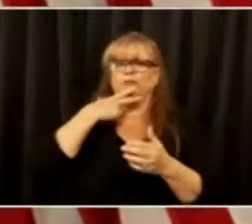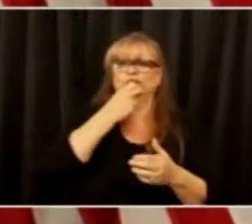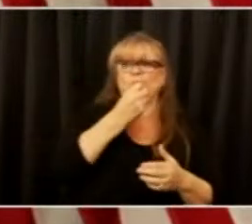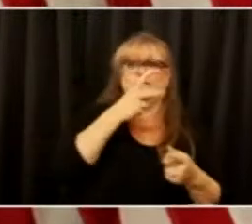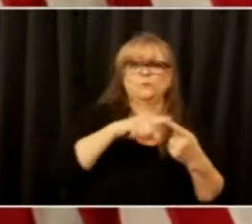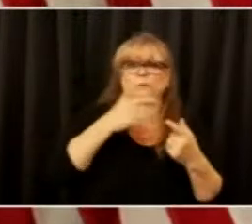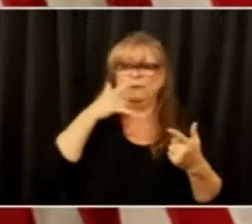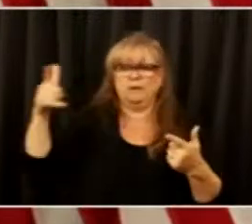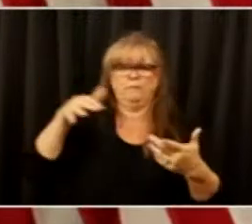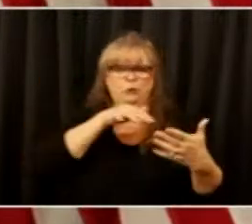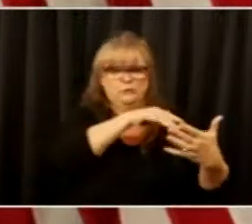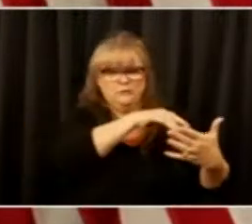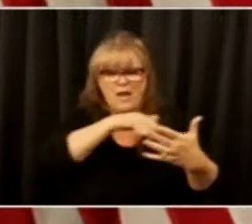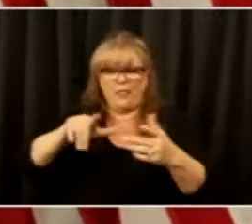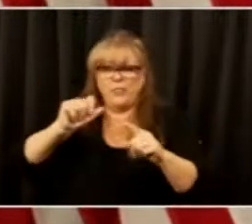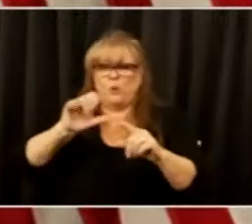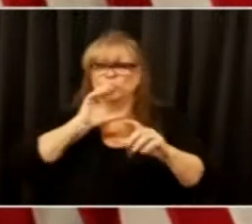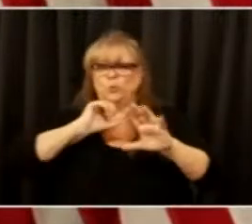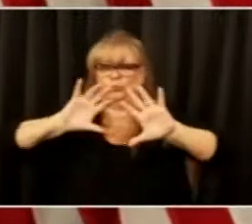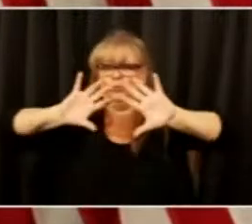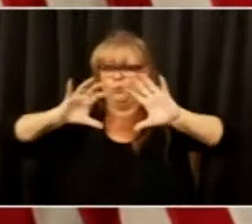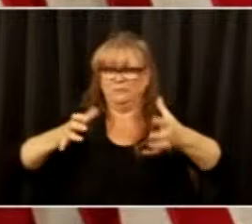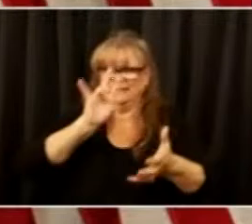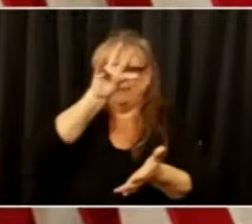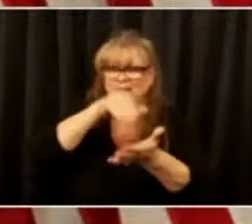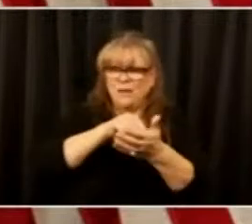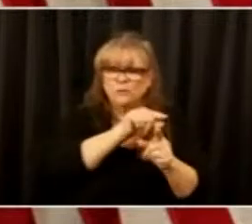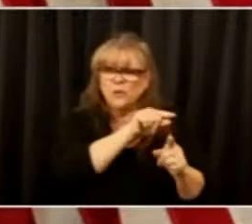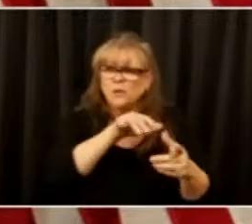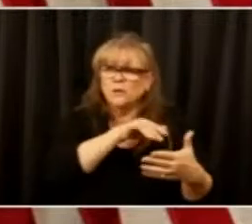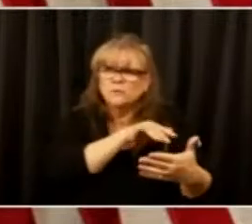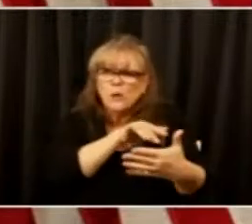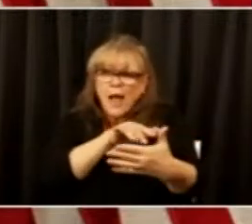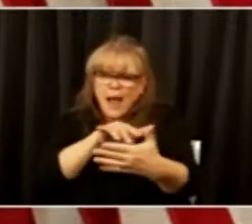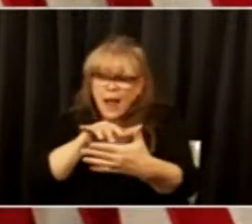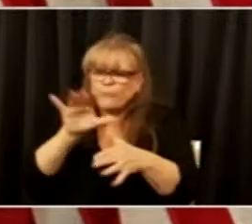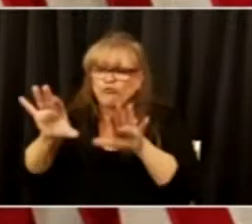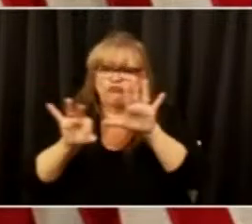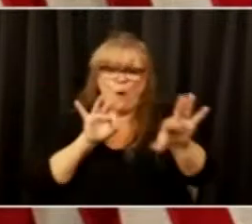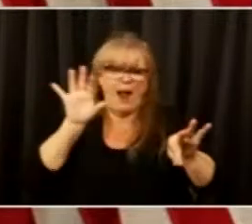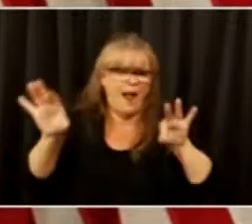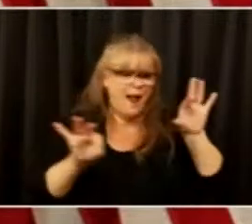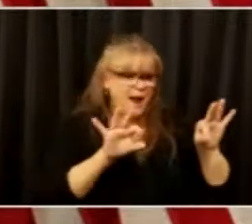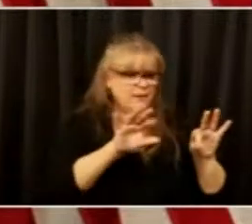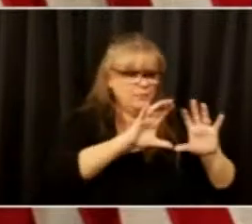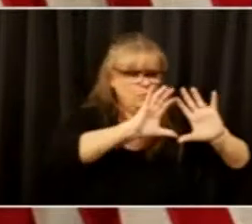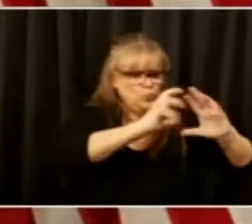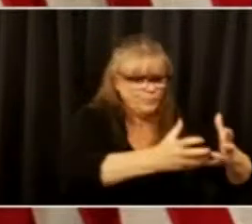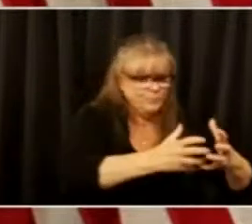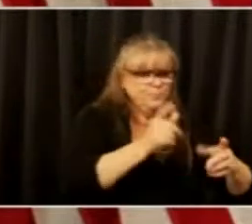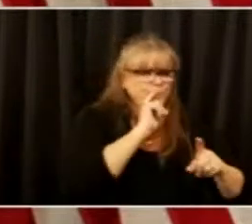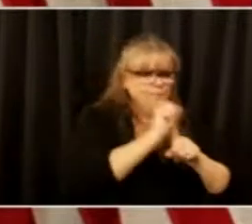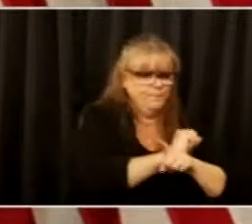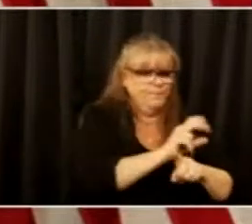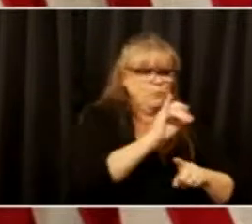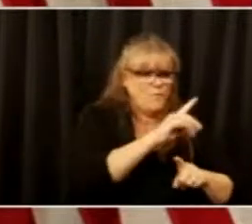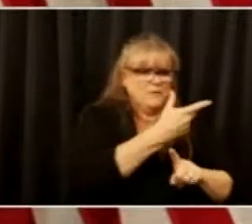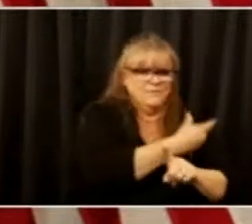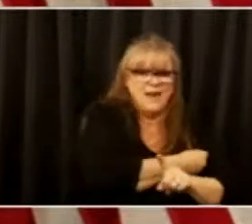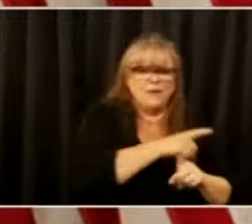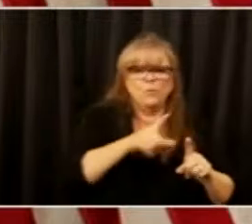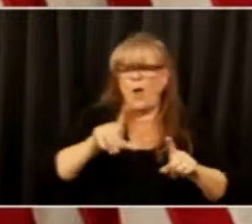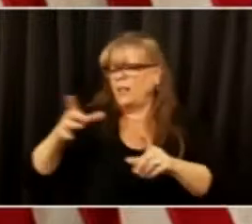were enrolled in a randomized placebo-controlled trial. We know that 0 people who received the vaccine got